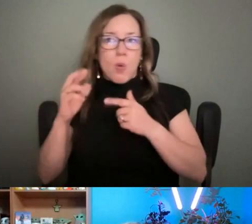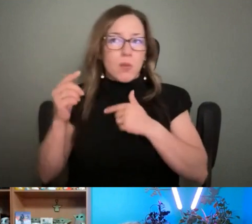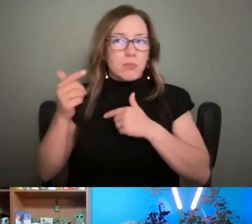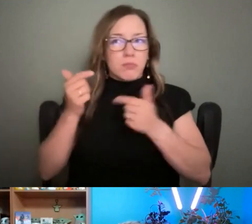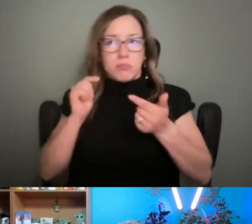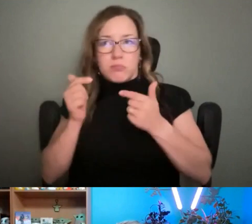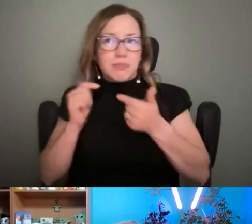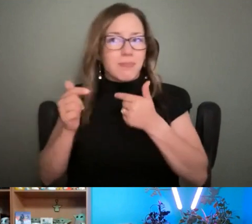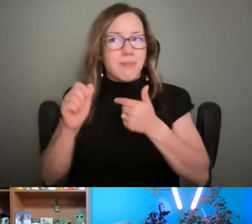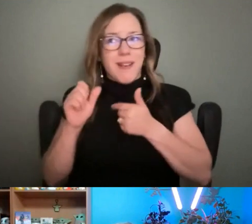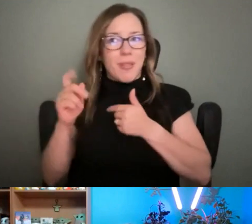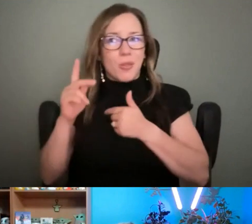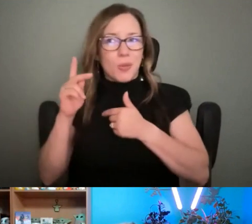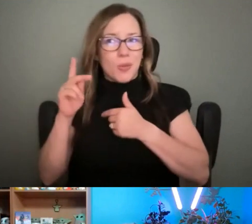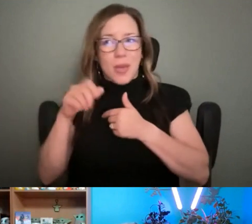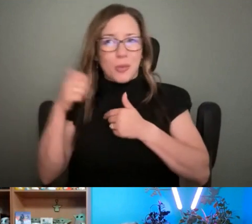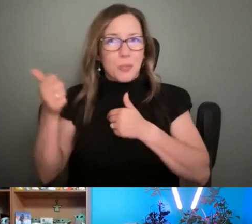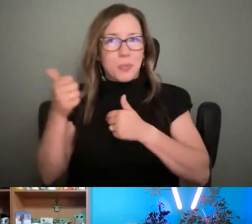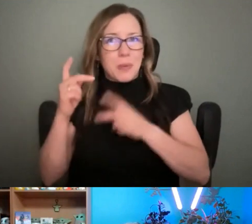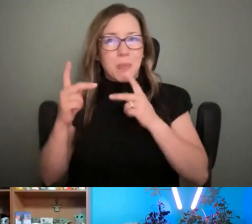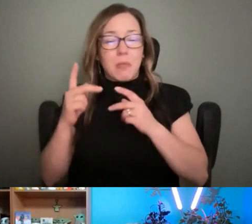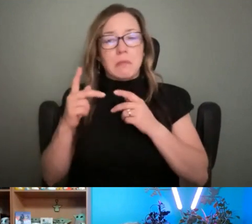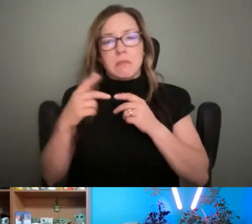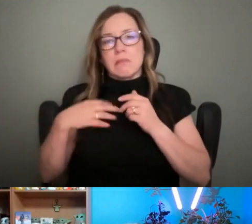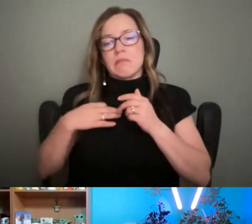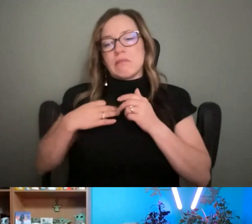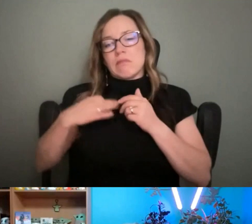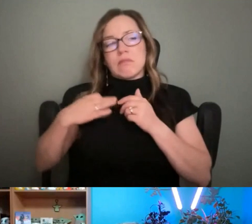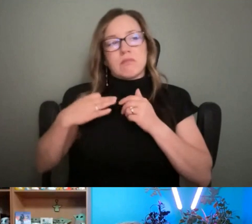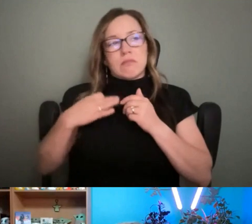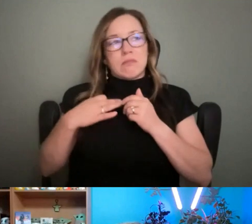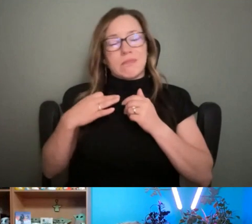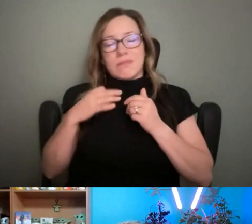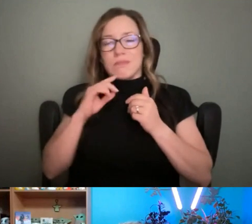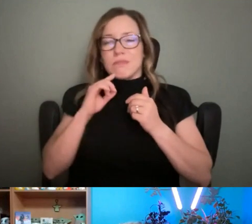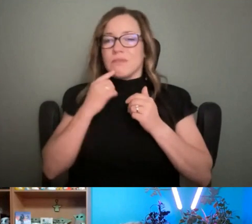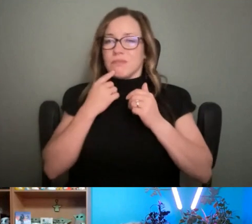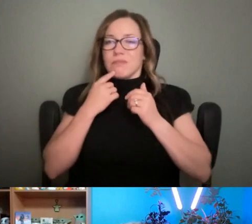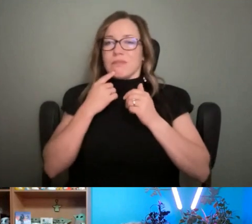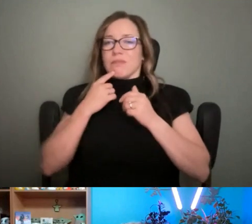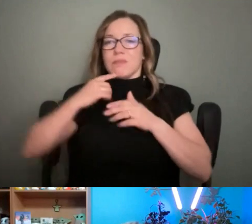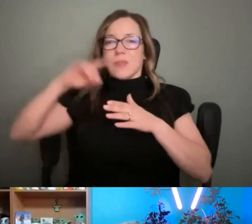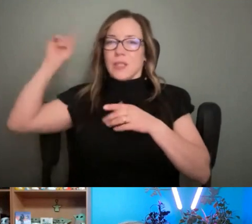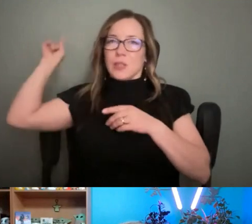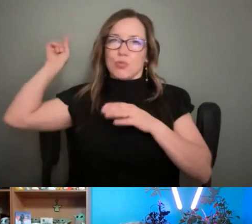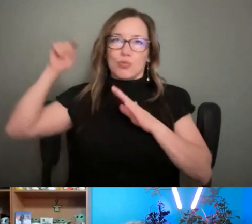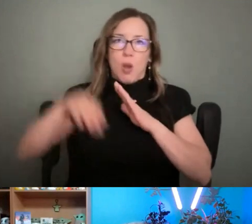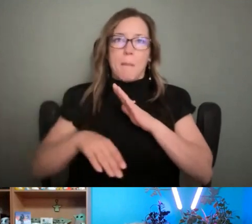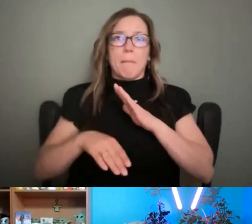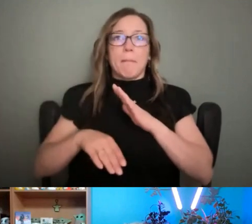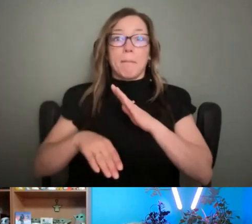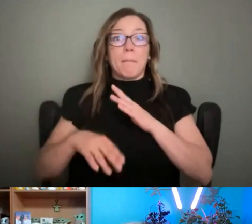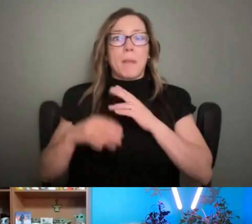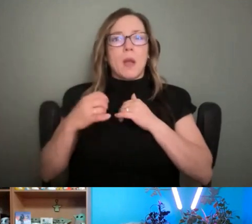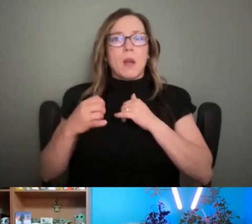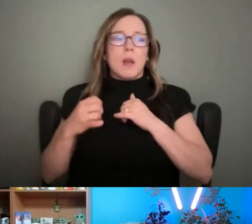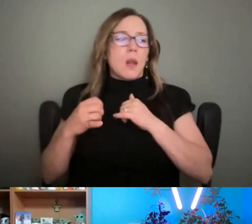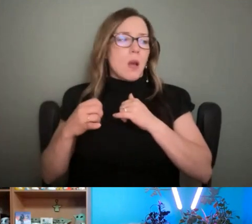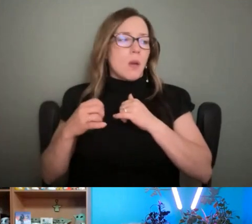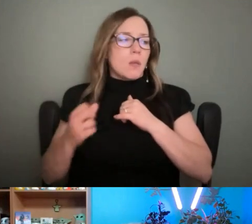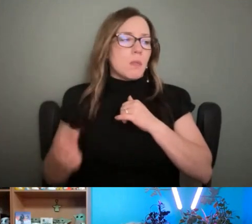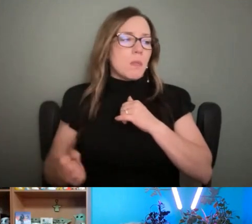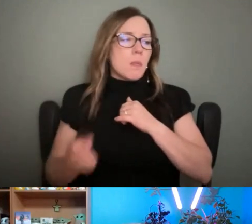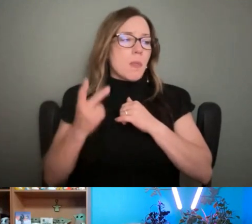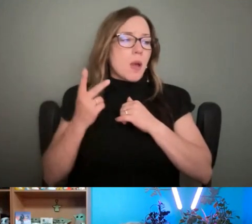people. So volunteerism did significantly drop, and it is not back to that level of